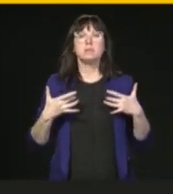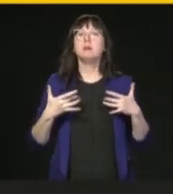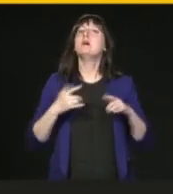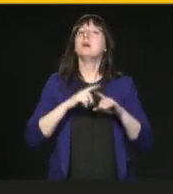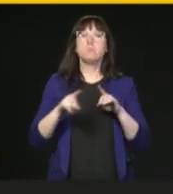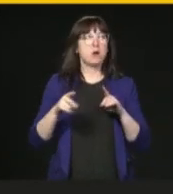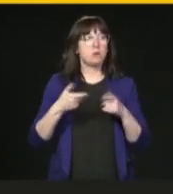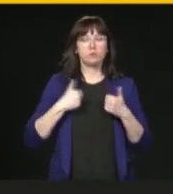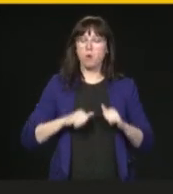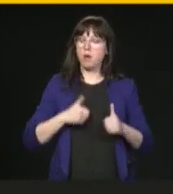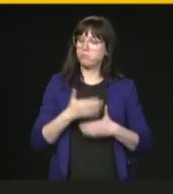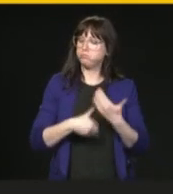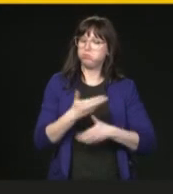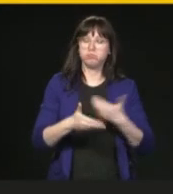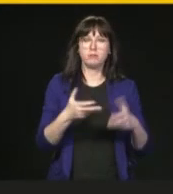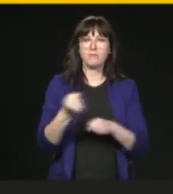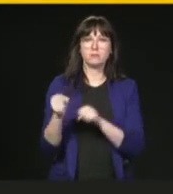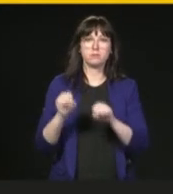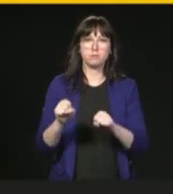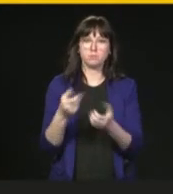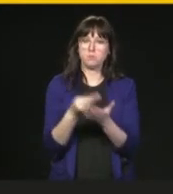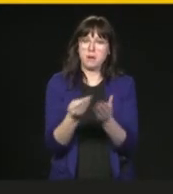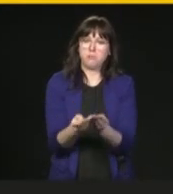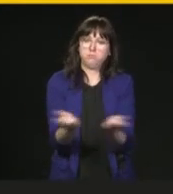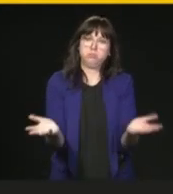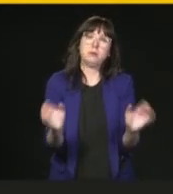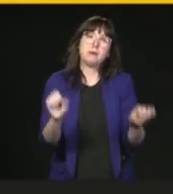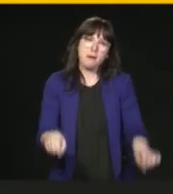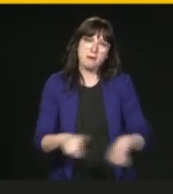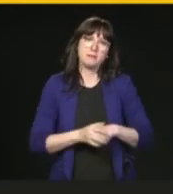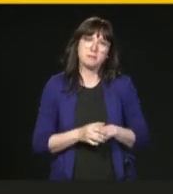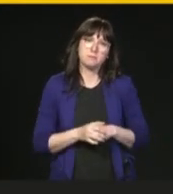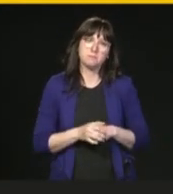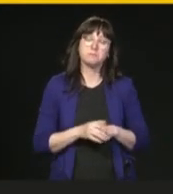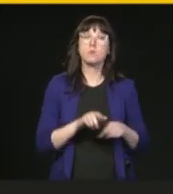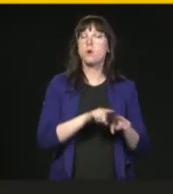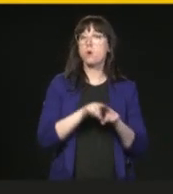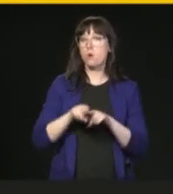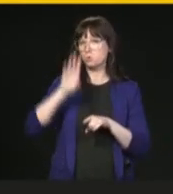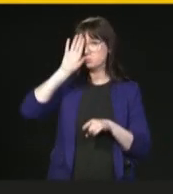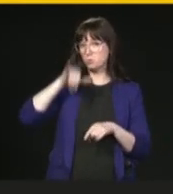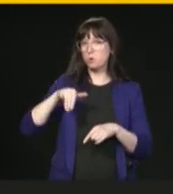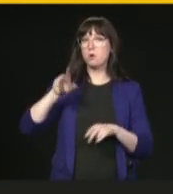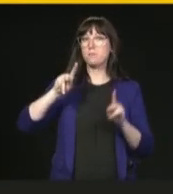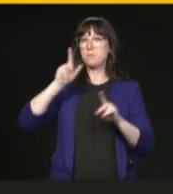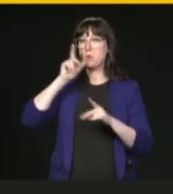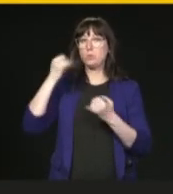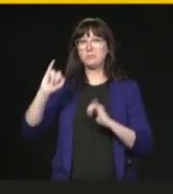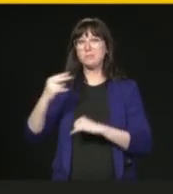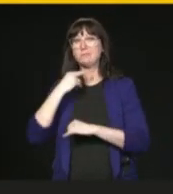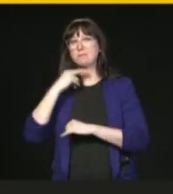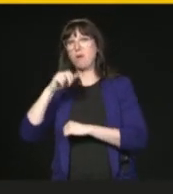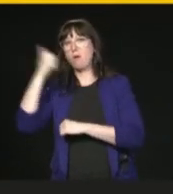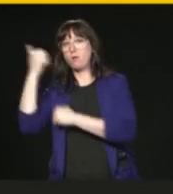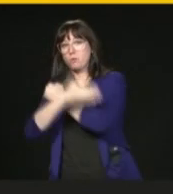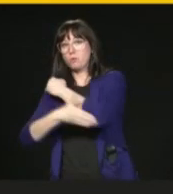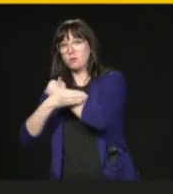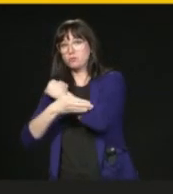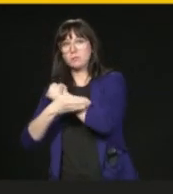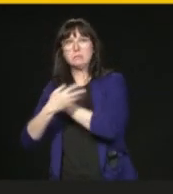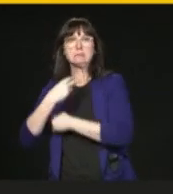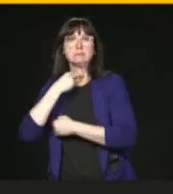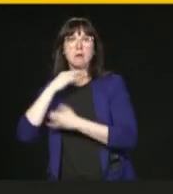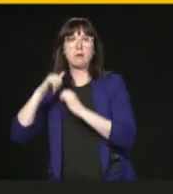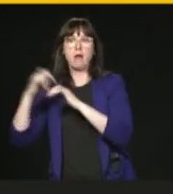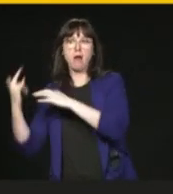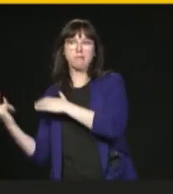possible to put money into your pockets. We also know that people abroad are still having trouble finding